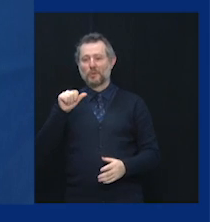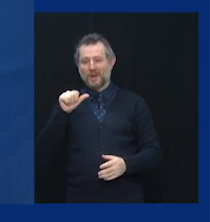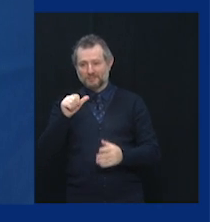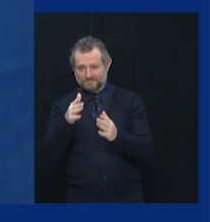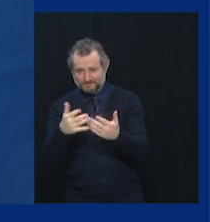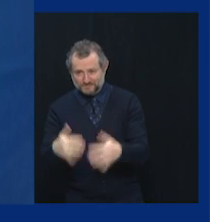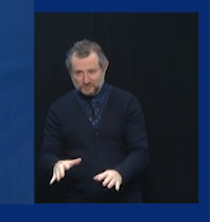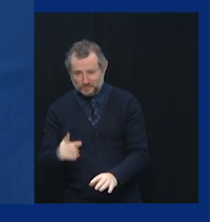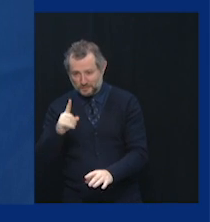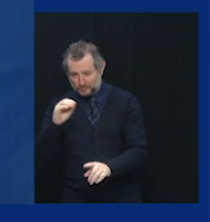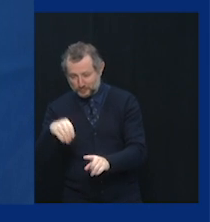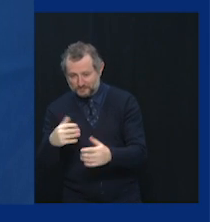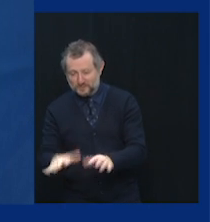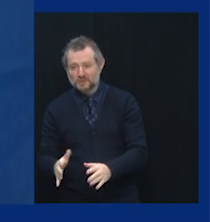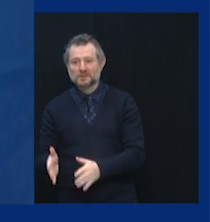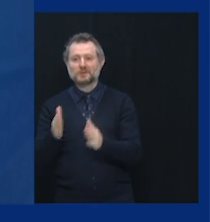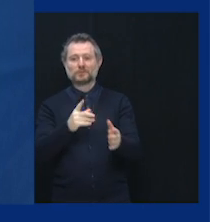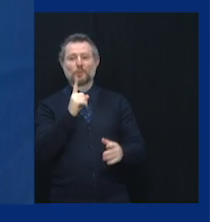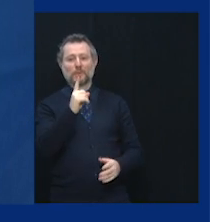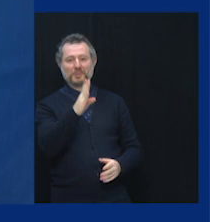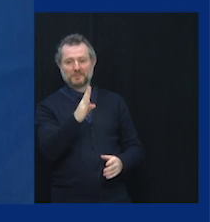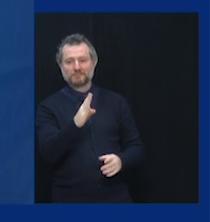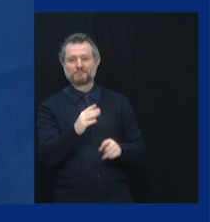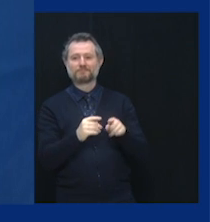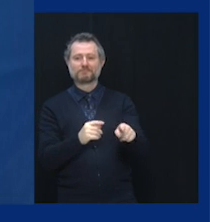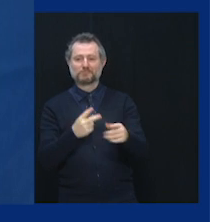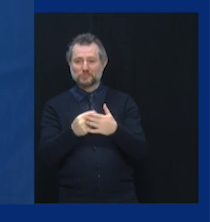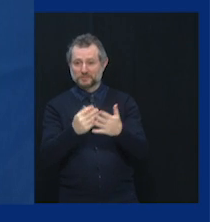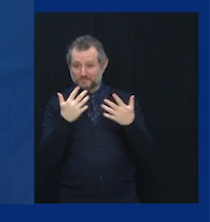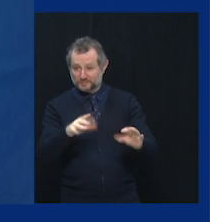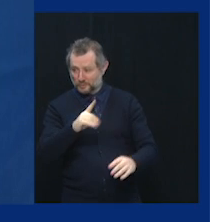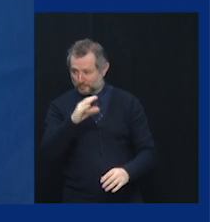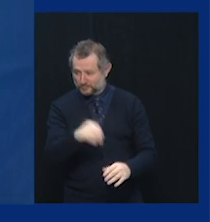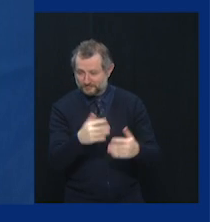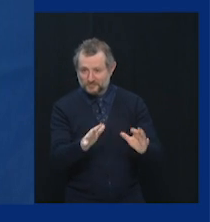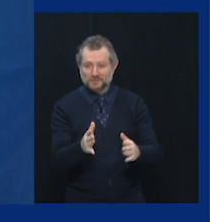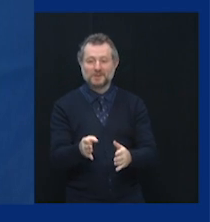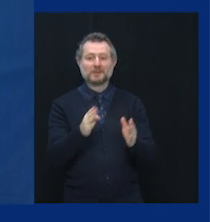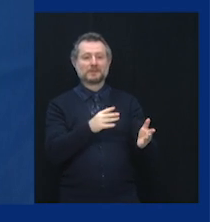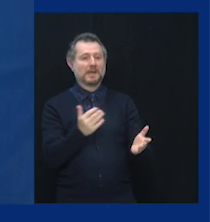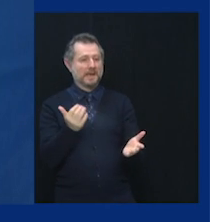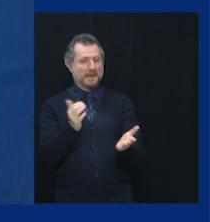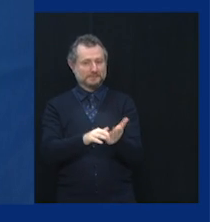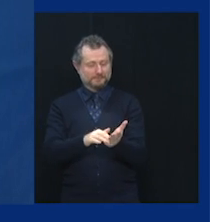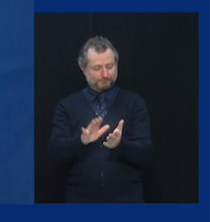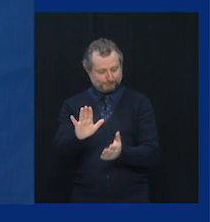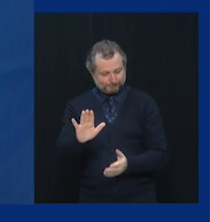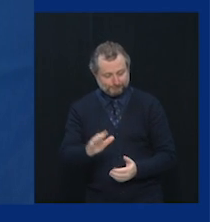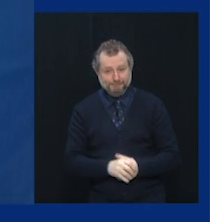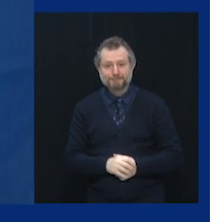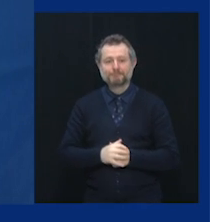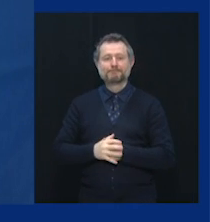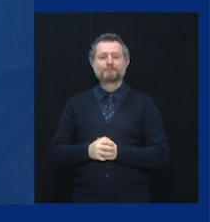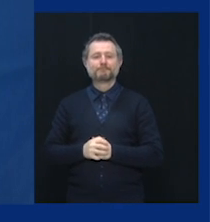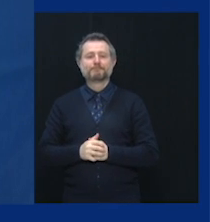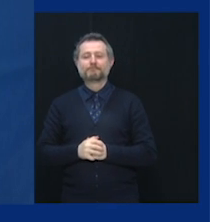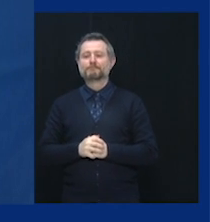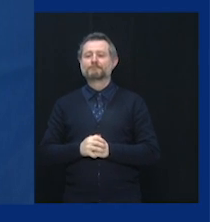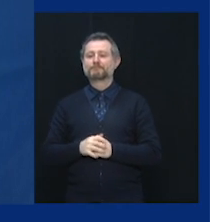1B. Then, after 1B, and again, we still wouldn't be